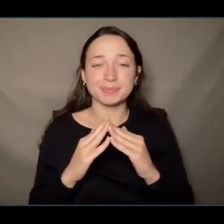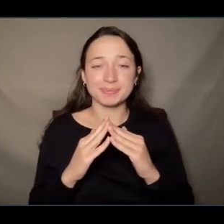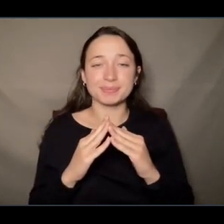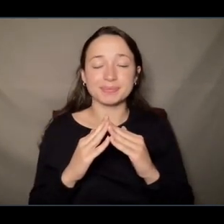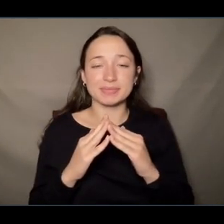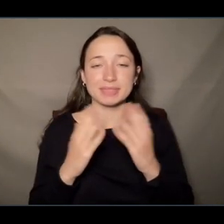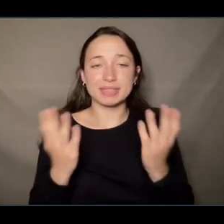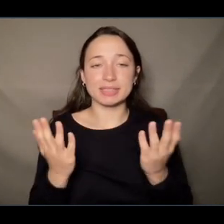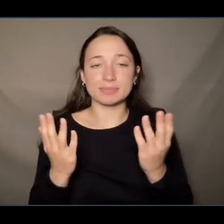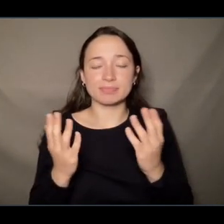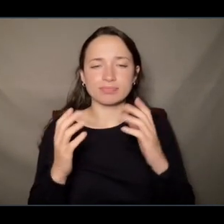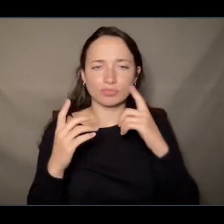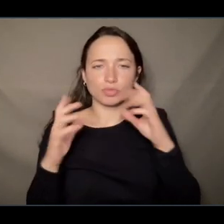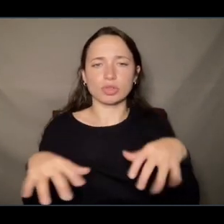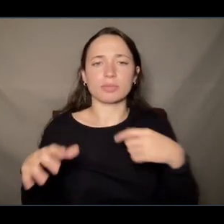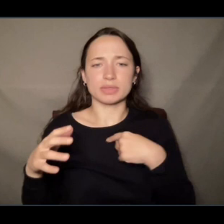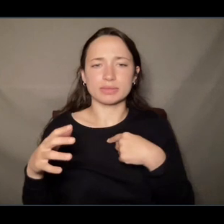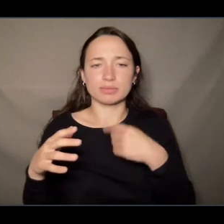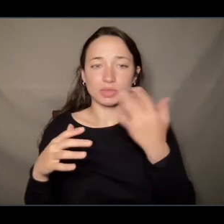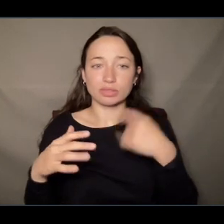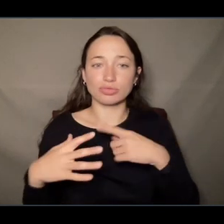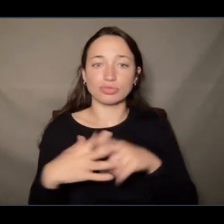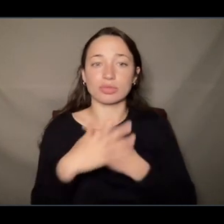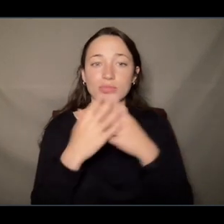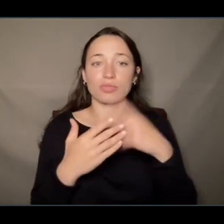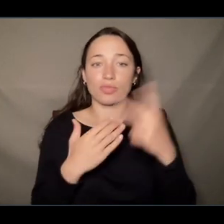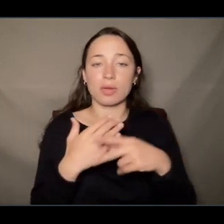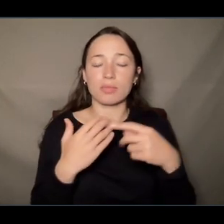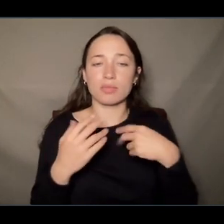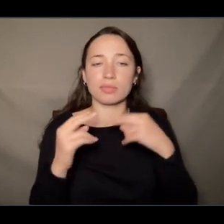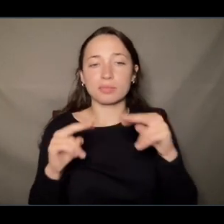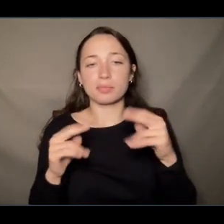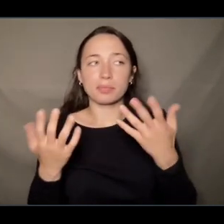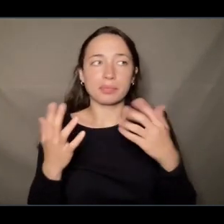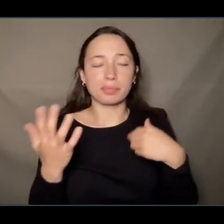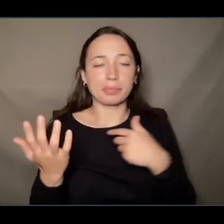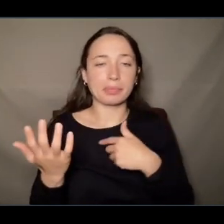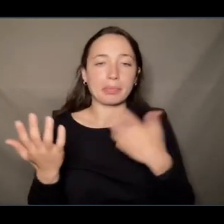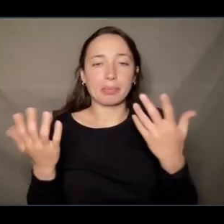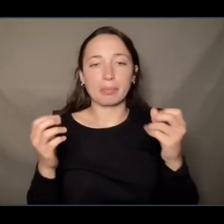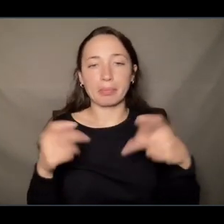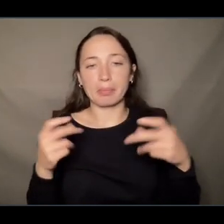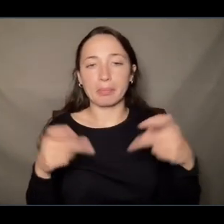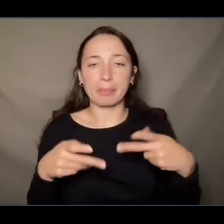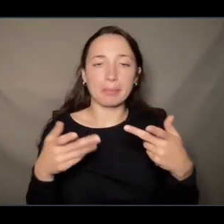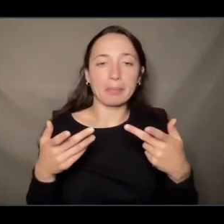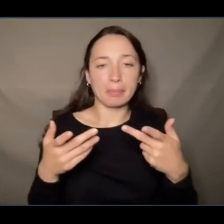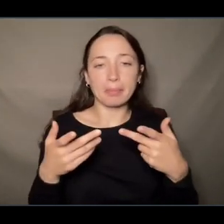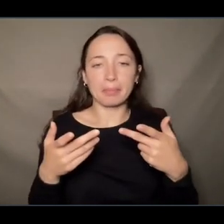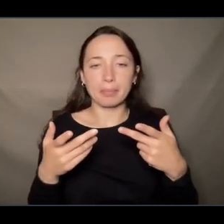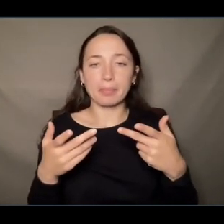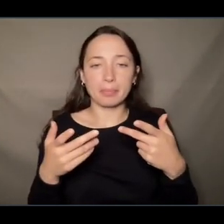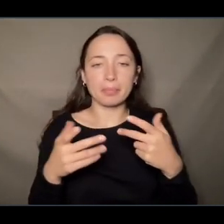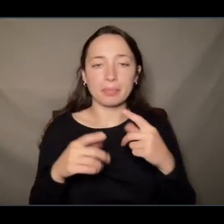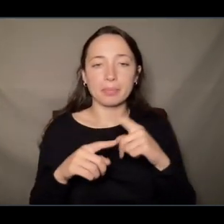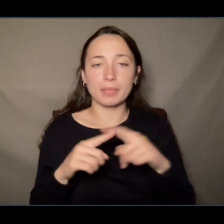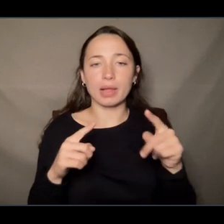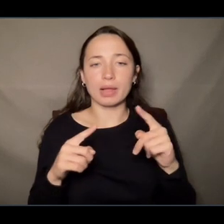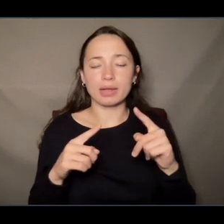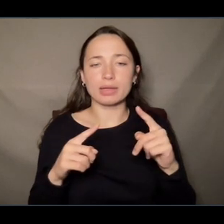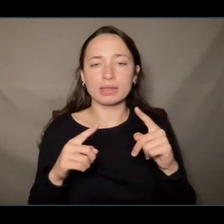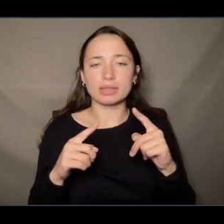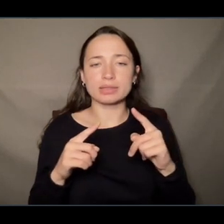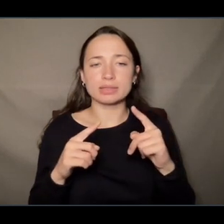in our town. And it really kind of shocked me when I started the program, because